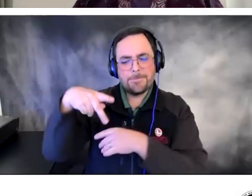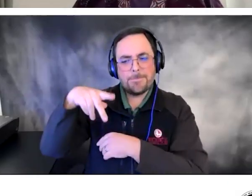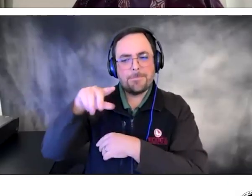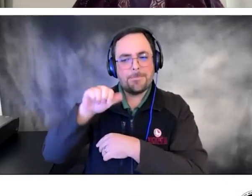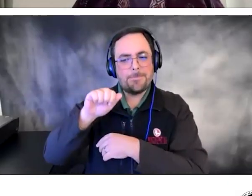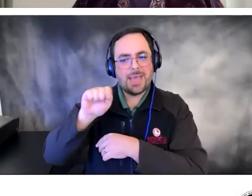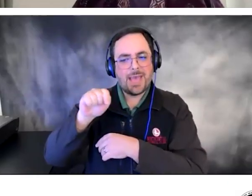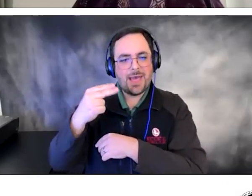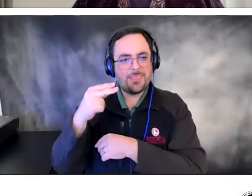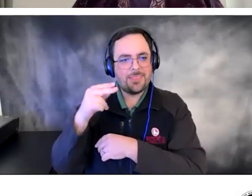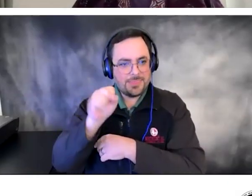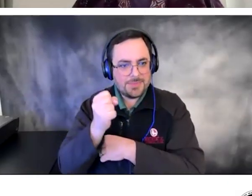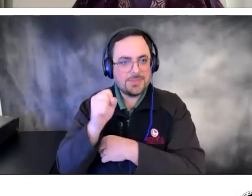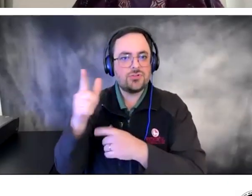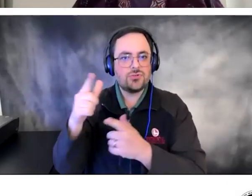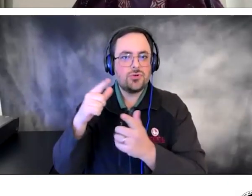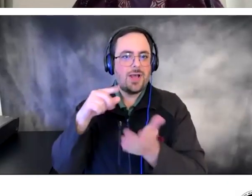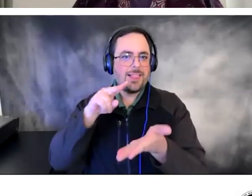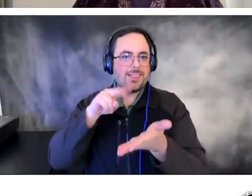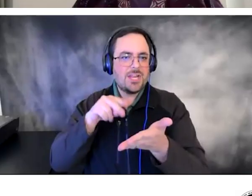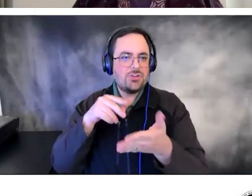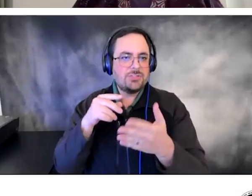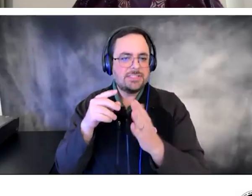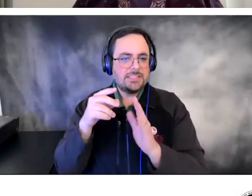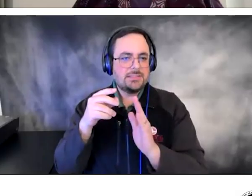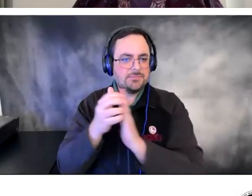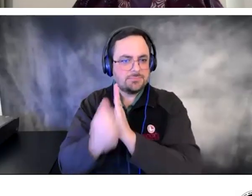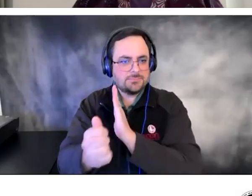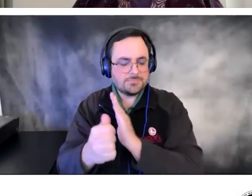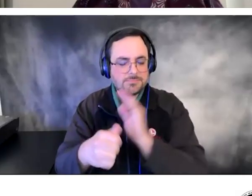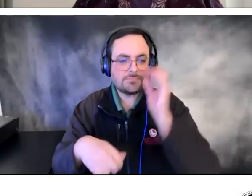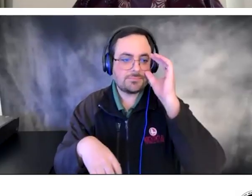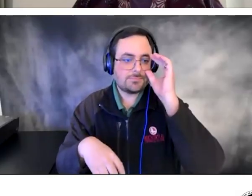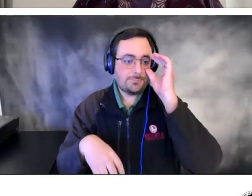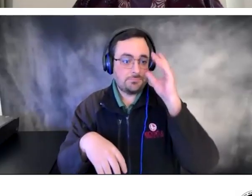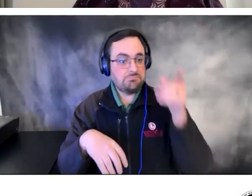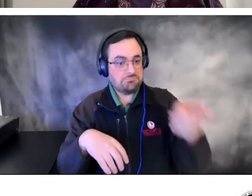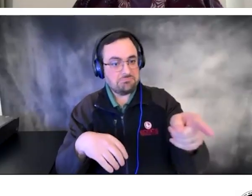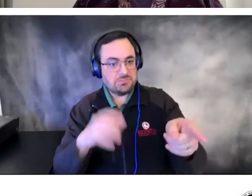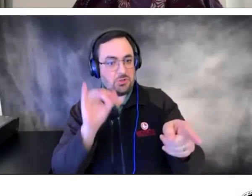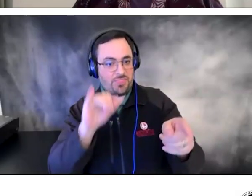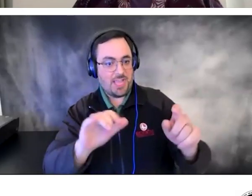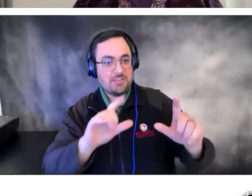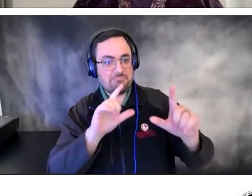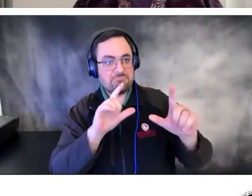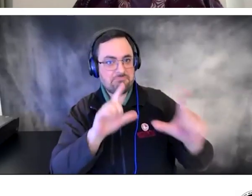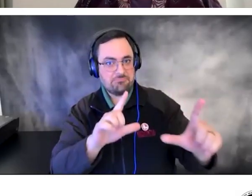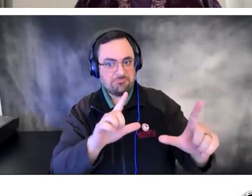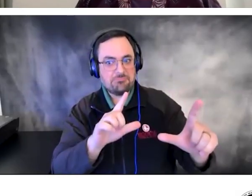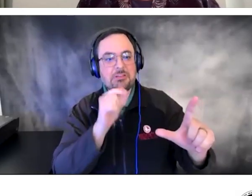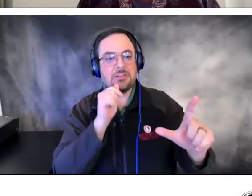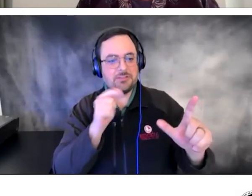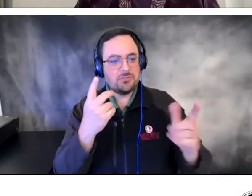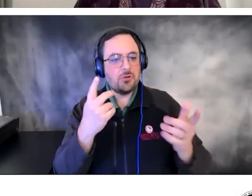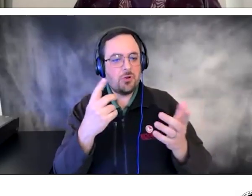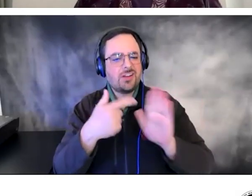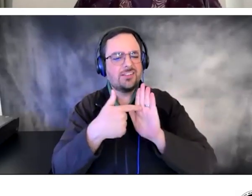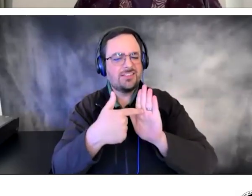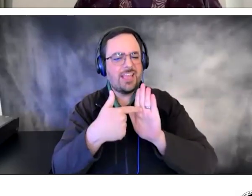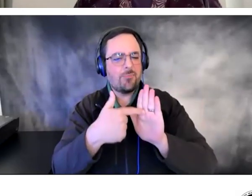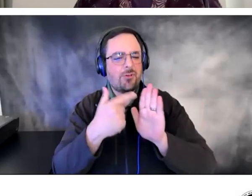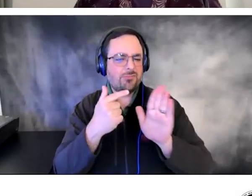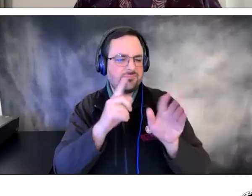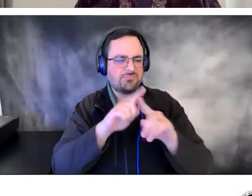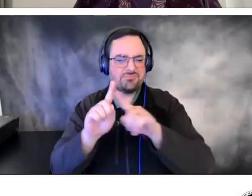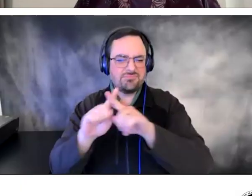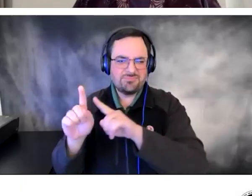for you on easy to create story boxes for students with visual impairments that would be relevant for children who are